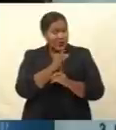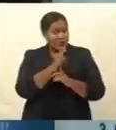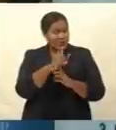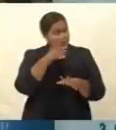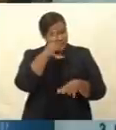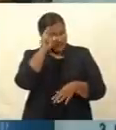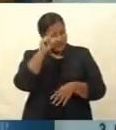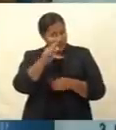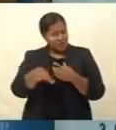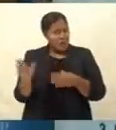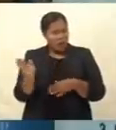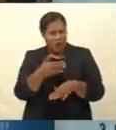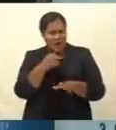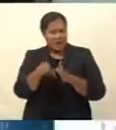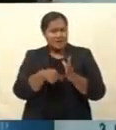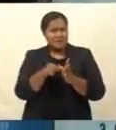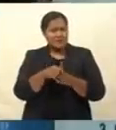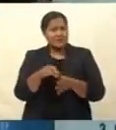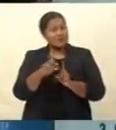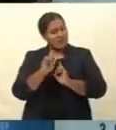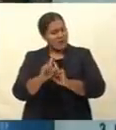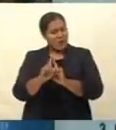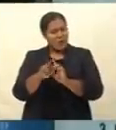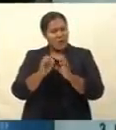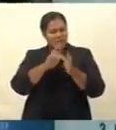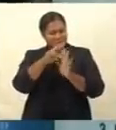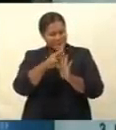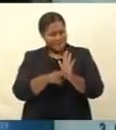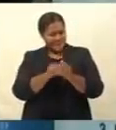ages adhering to the protocols we've established.